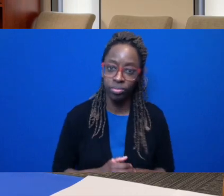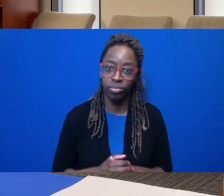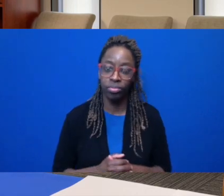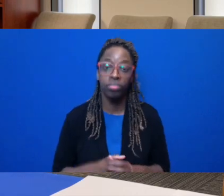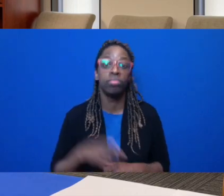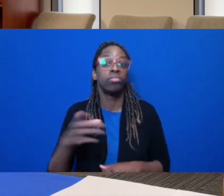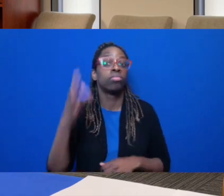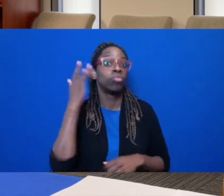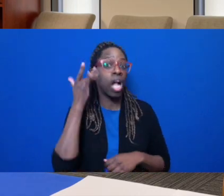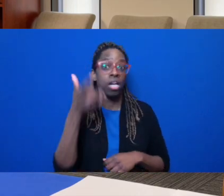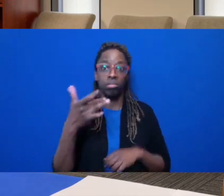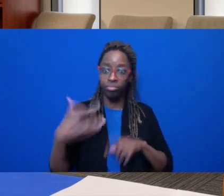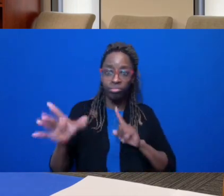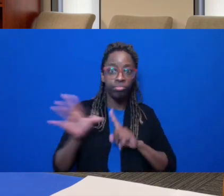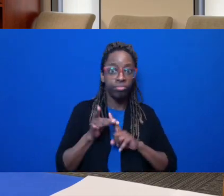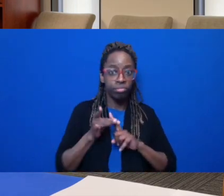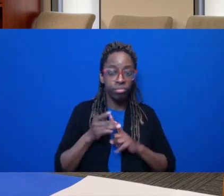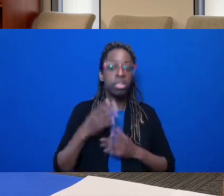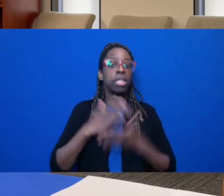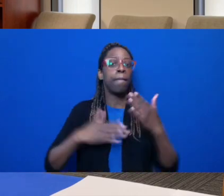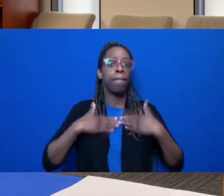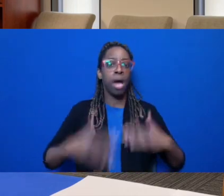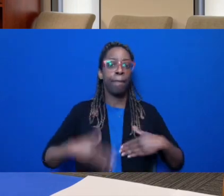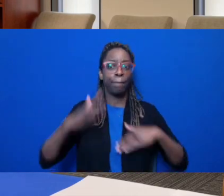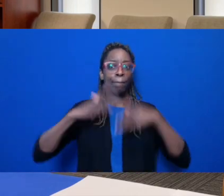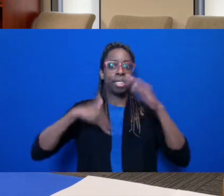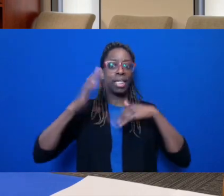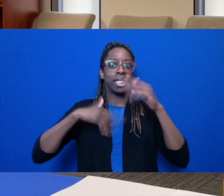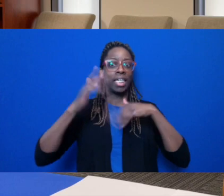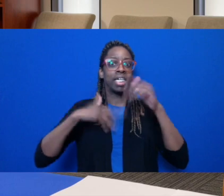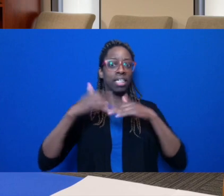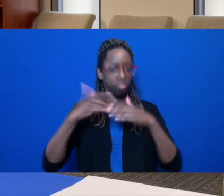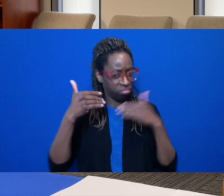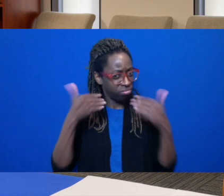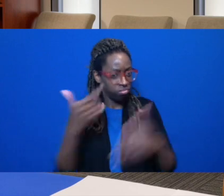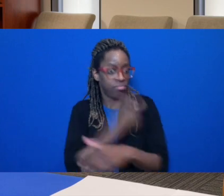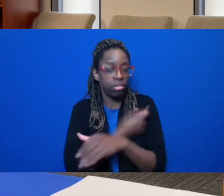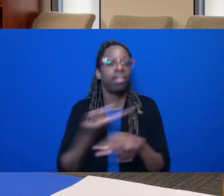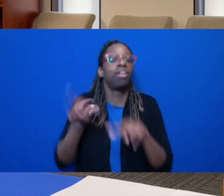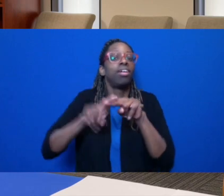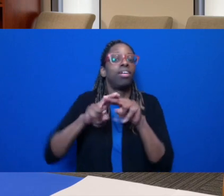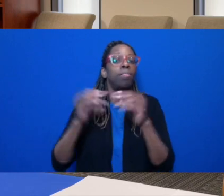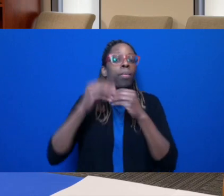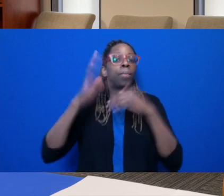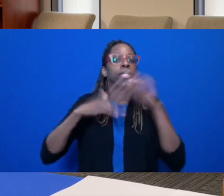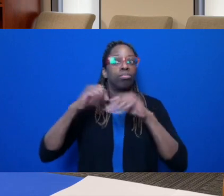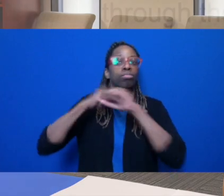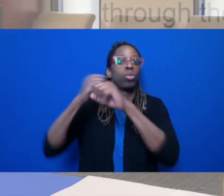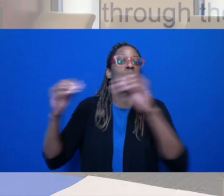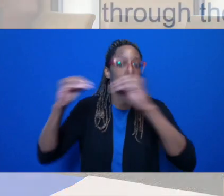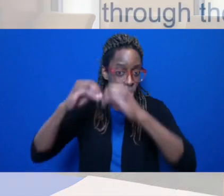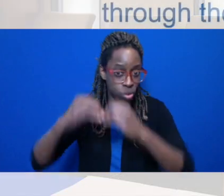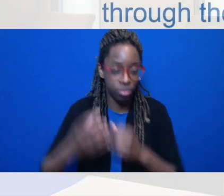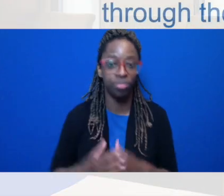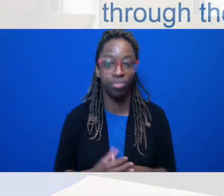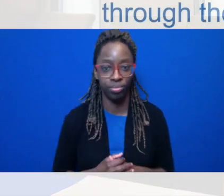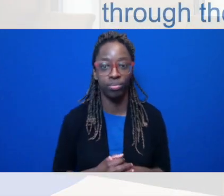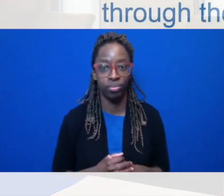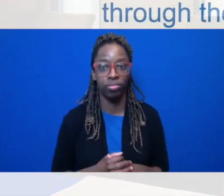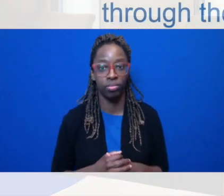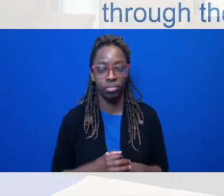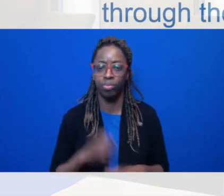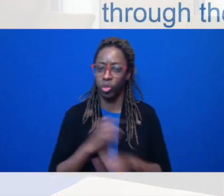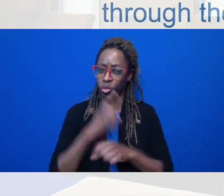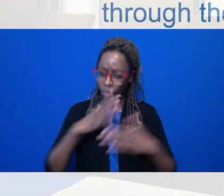and also in a lot of people who may not have developed immunity the first time around. So those are some of the concerns we have. The other thing that sort of comes